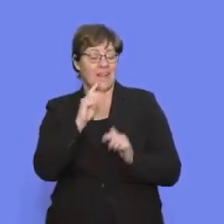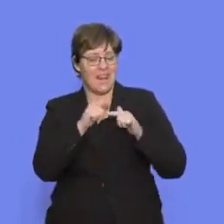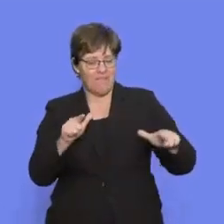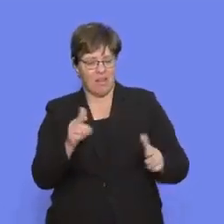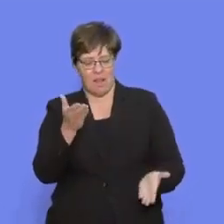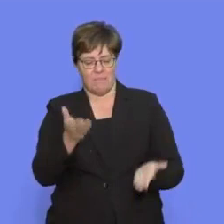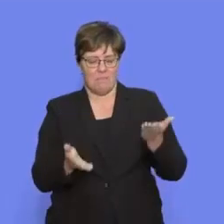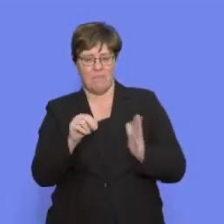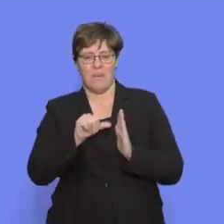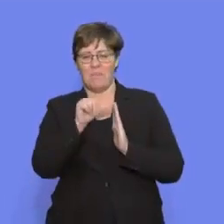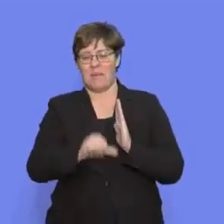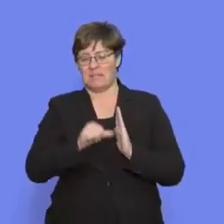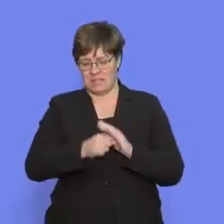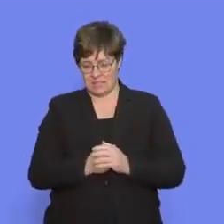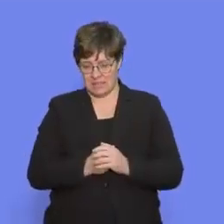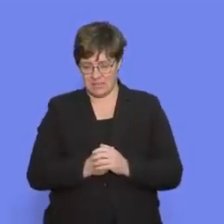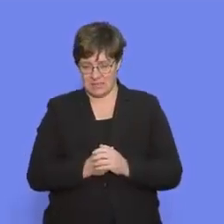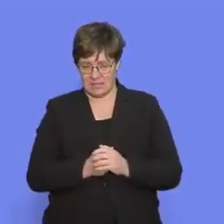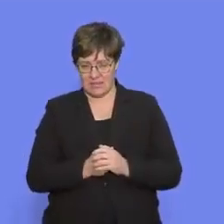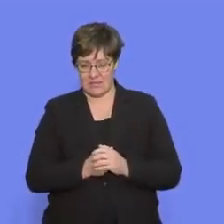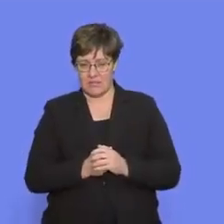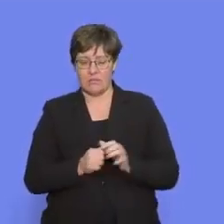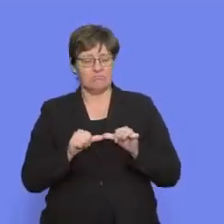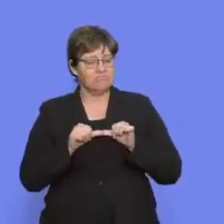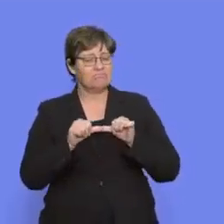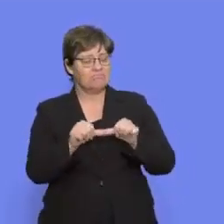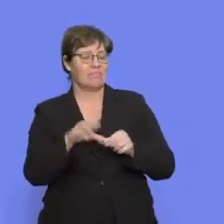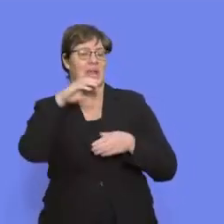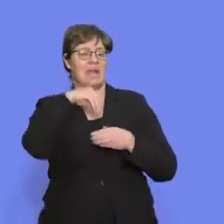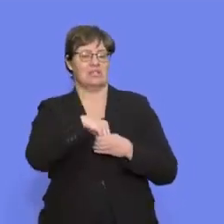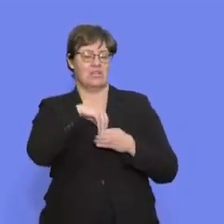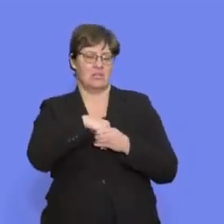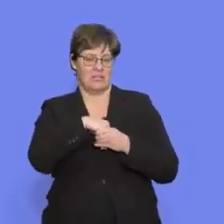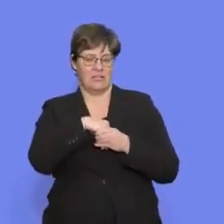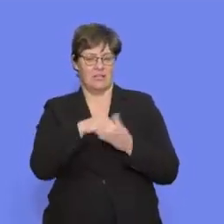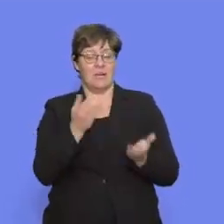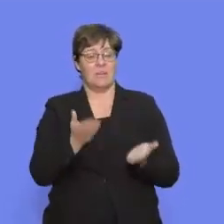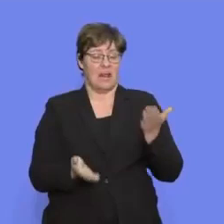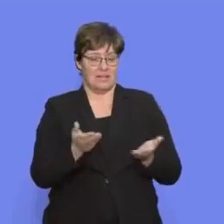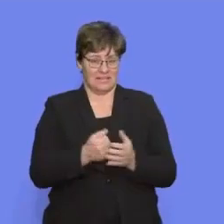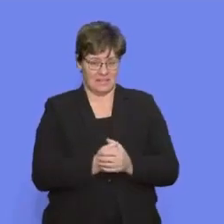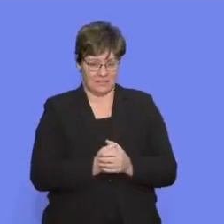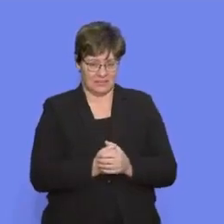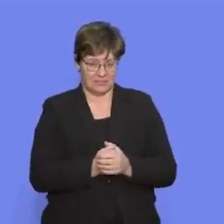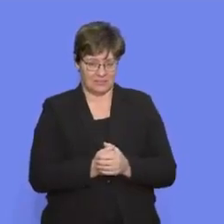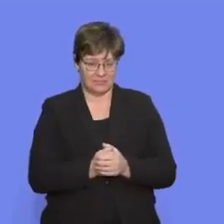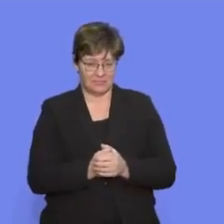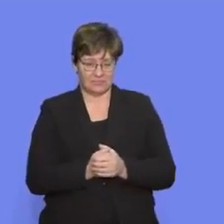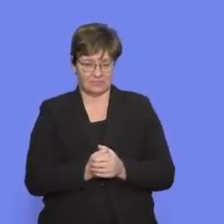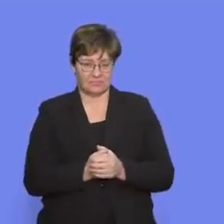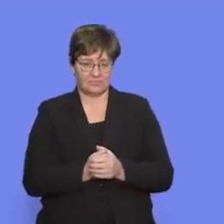homeostasis, maintaining the internal, the balance of the internal environment. But now we are looking